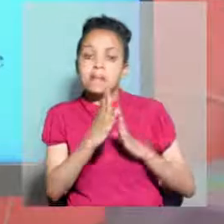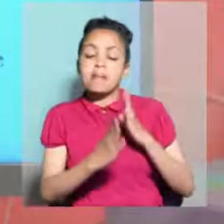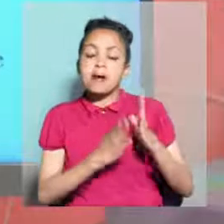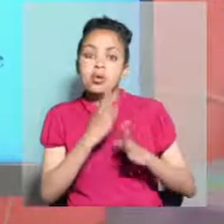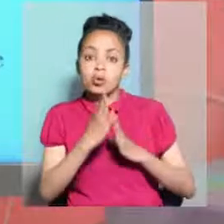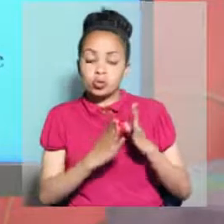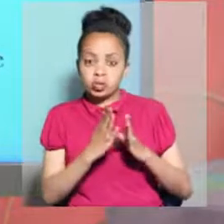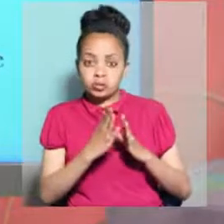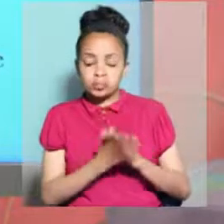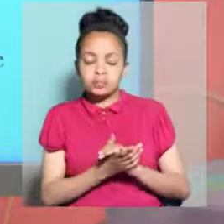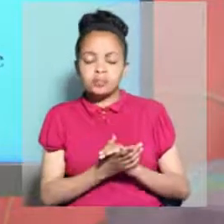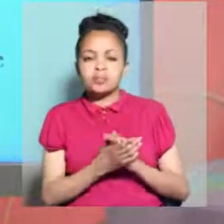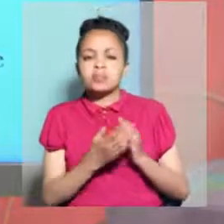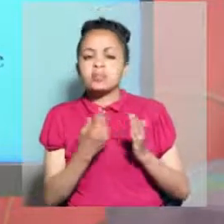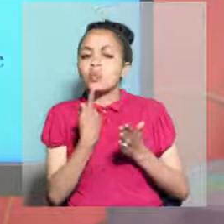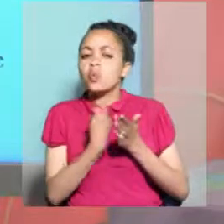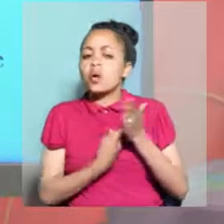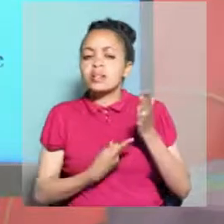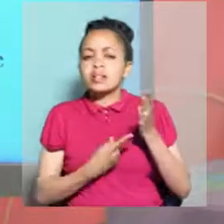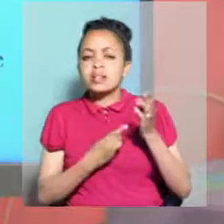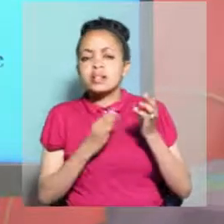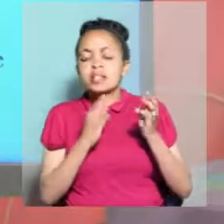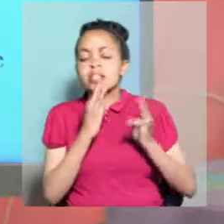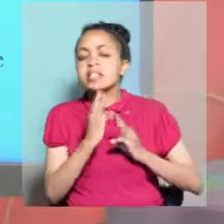biology. Student, what is science?